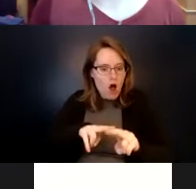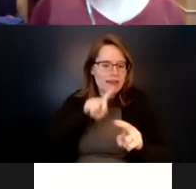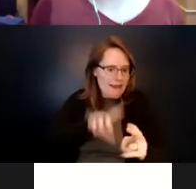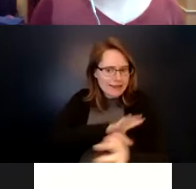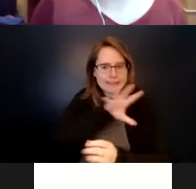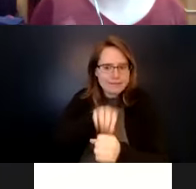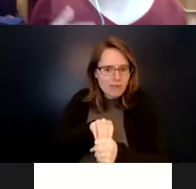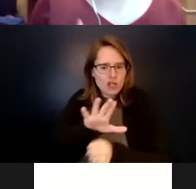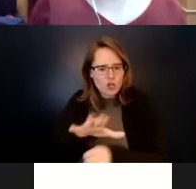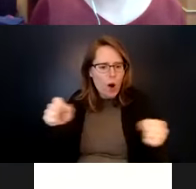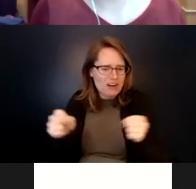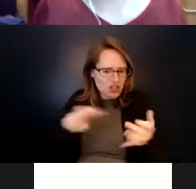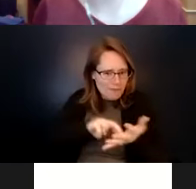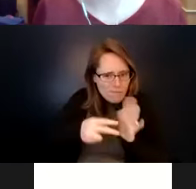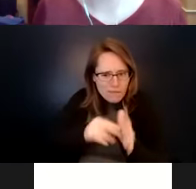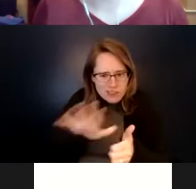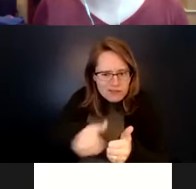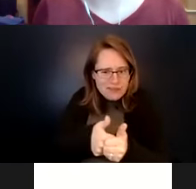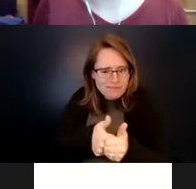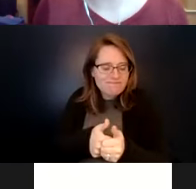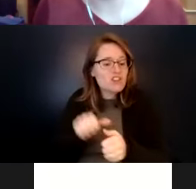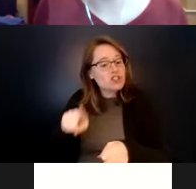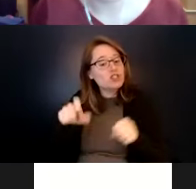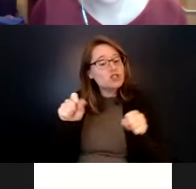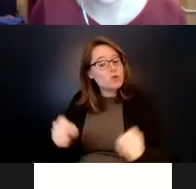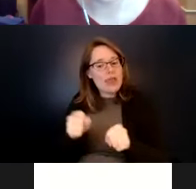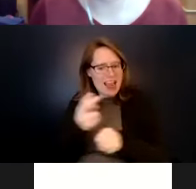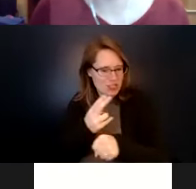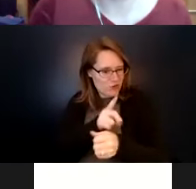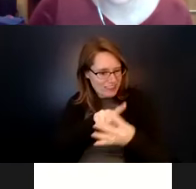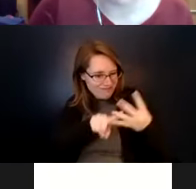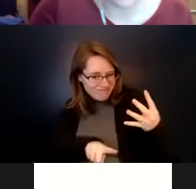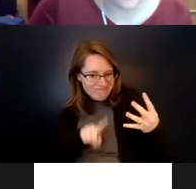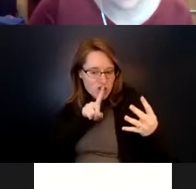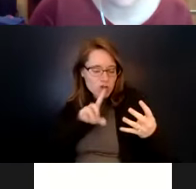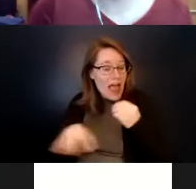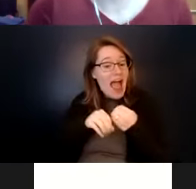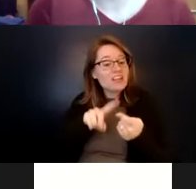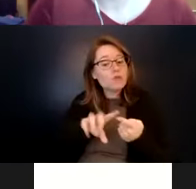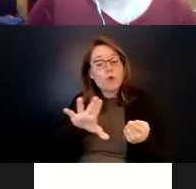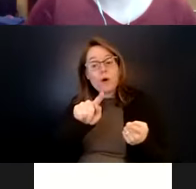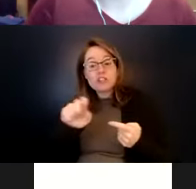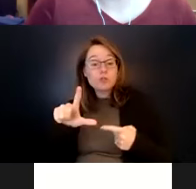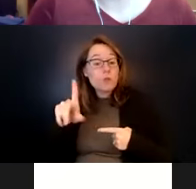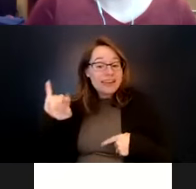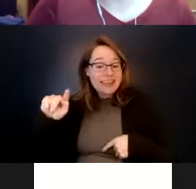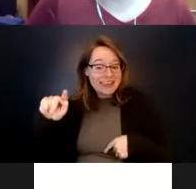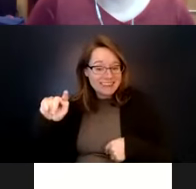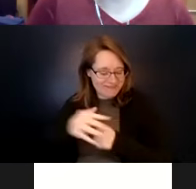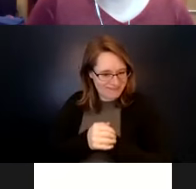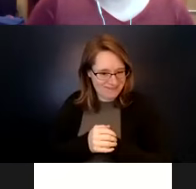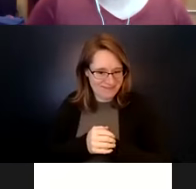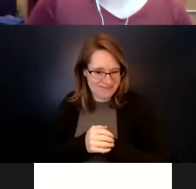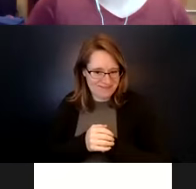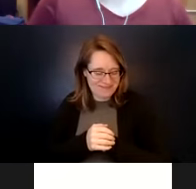So those are some tools that you can use to build your seasonal toolkit as the light wanes. But we